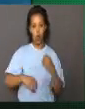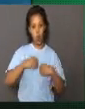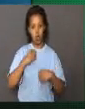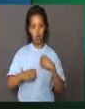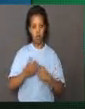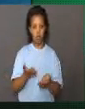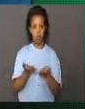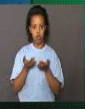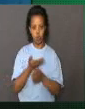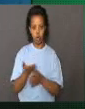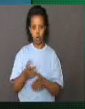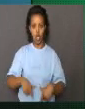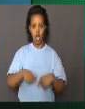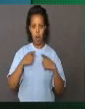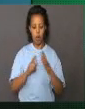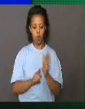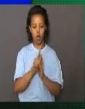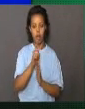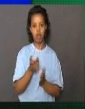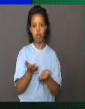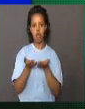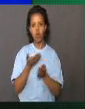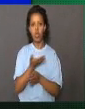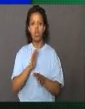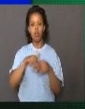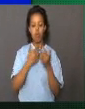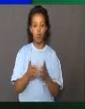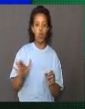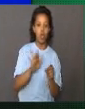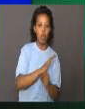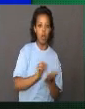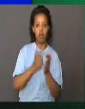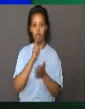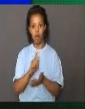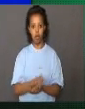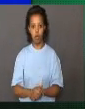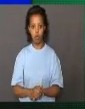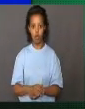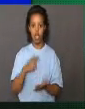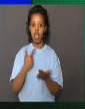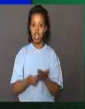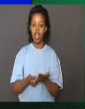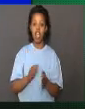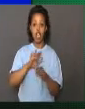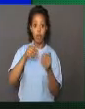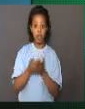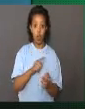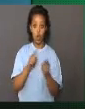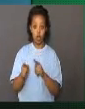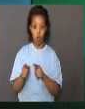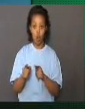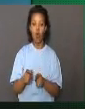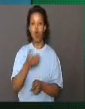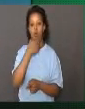needs to survive and thrive. This includes warm